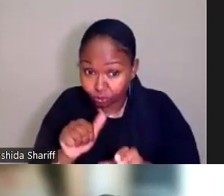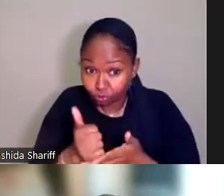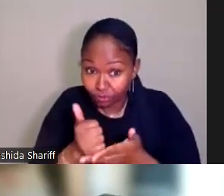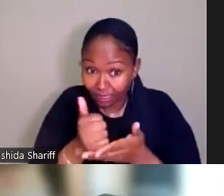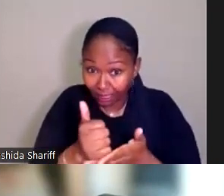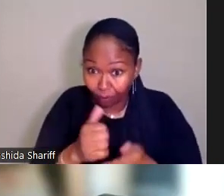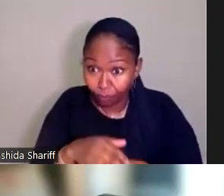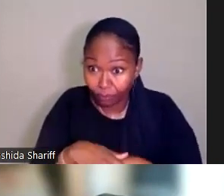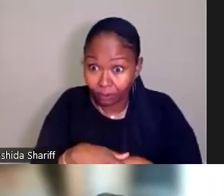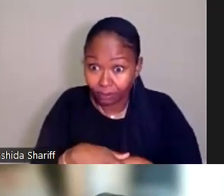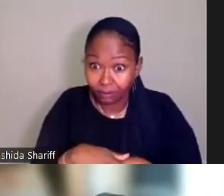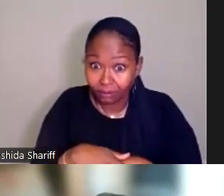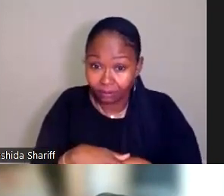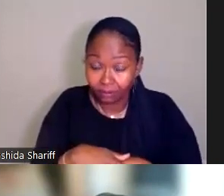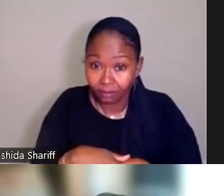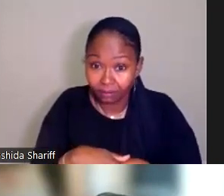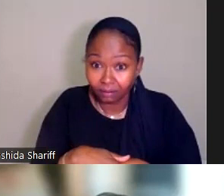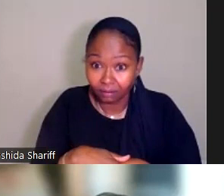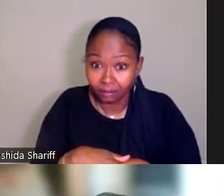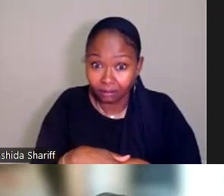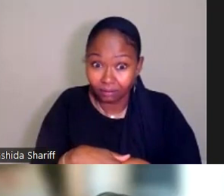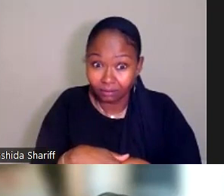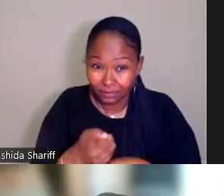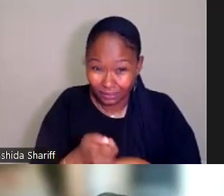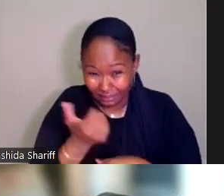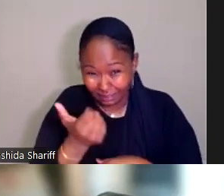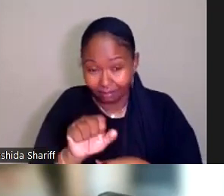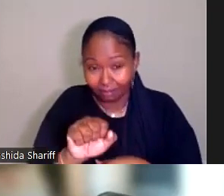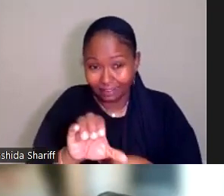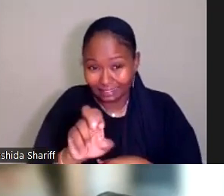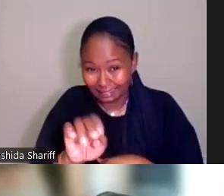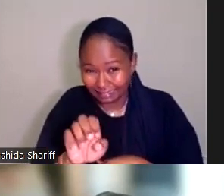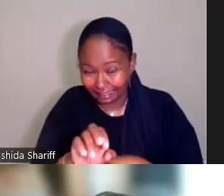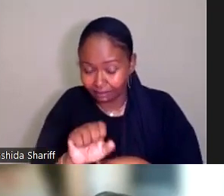scammers off the market, off the web?